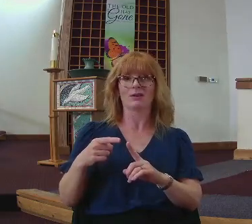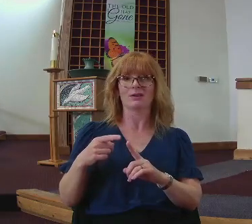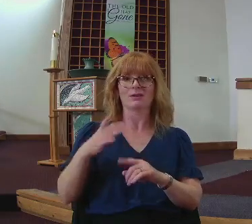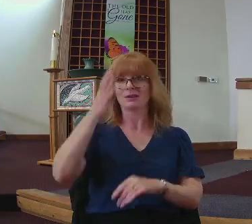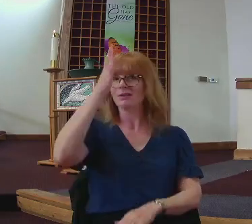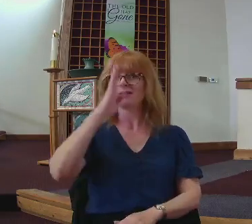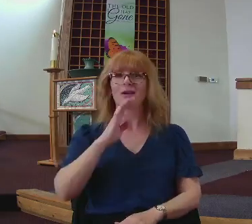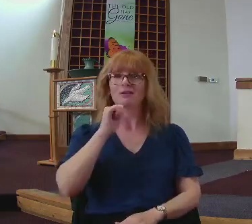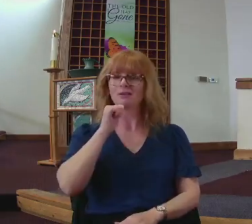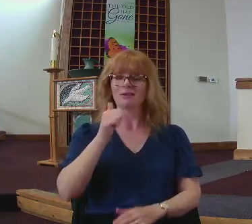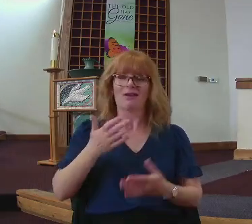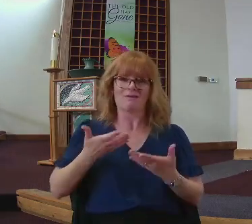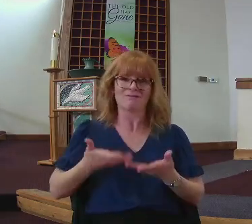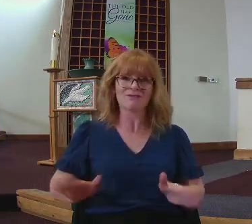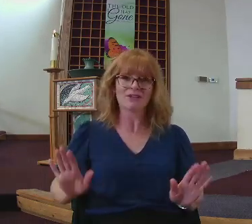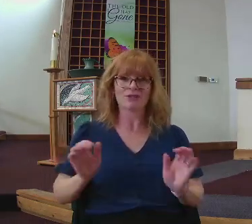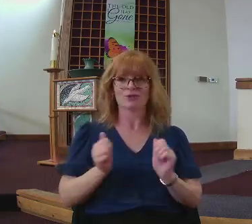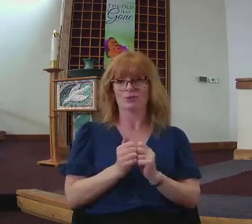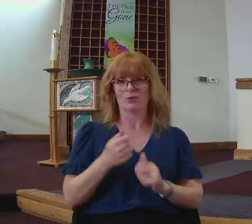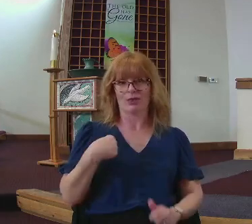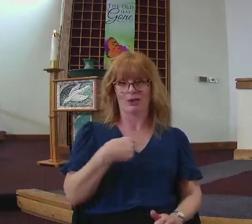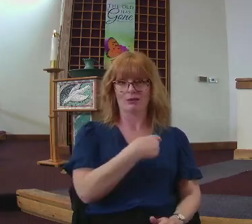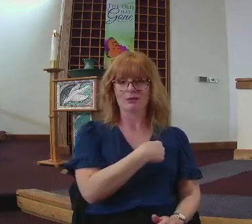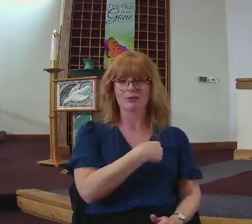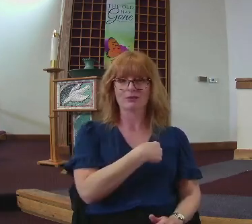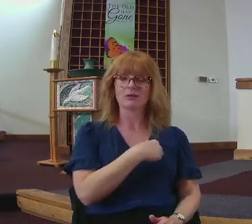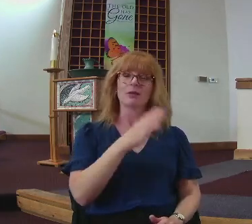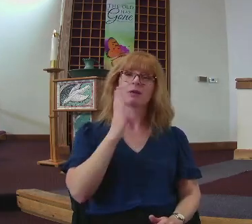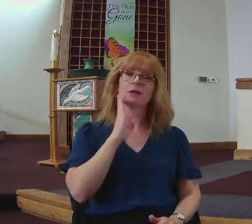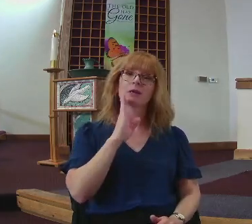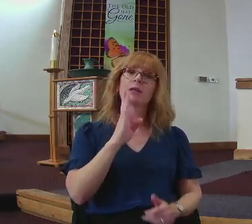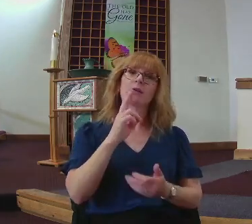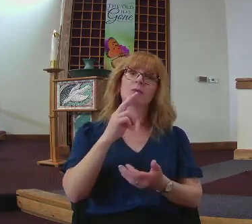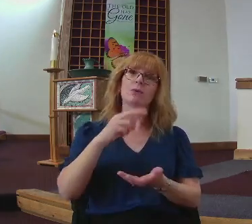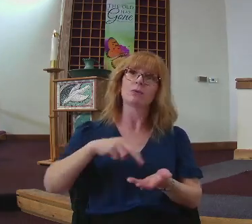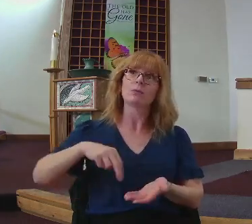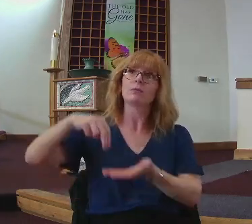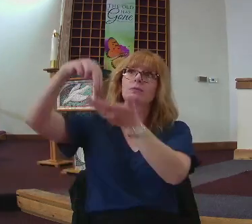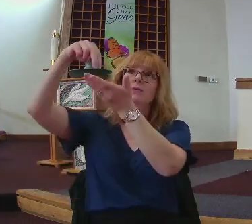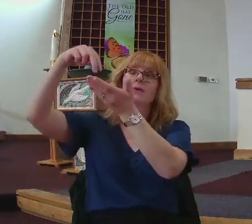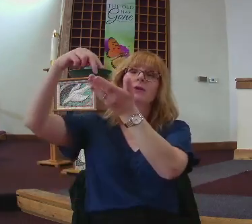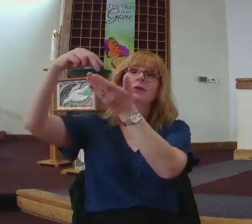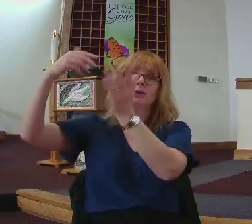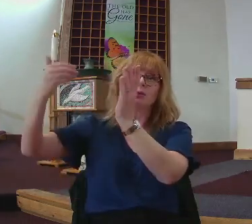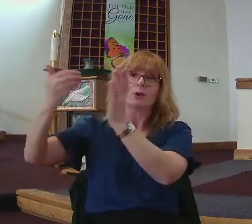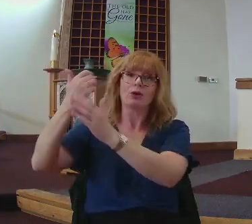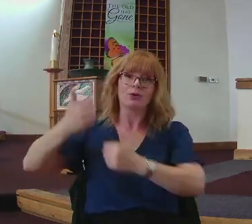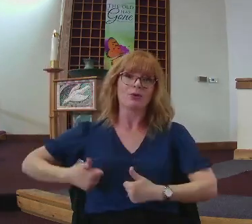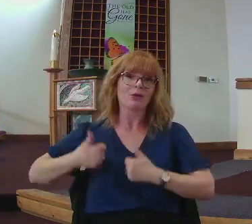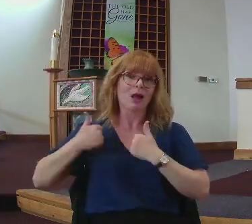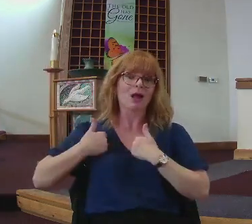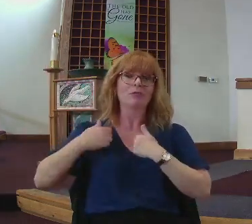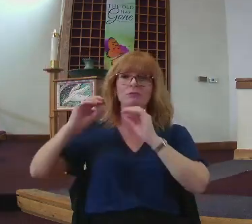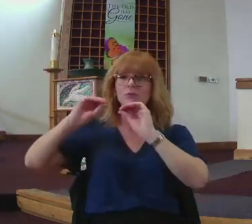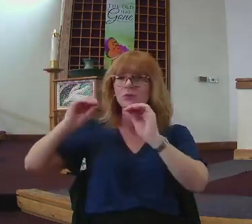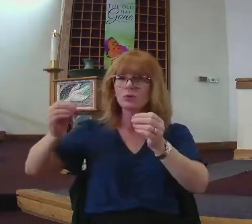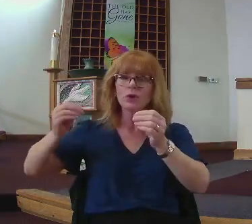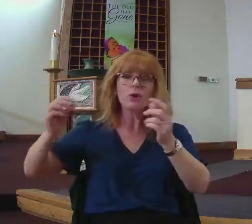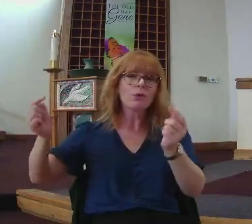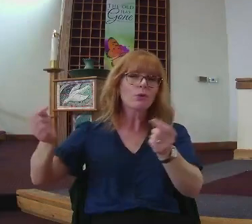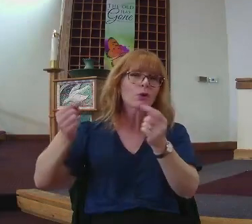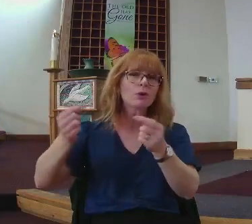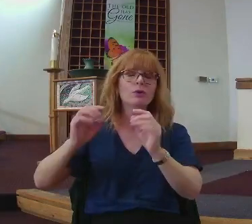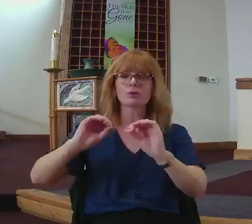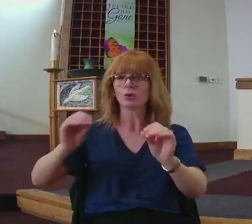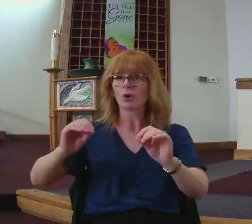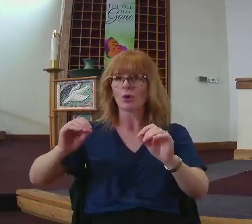us. For God shall raise us to a new eternal life where there is no more hurt and no more pain and no more